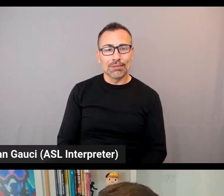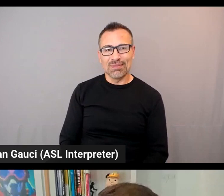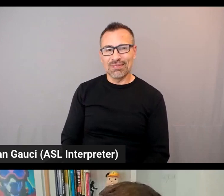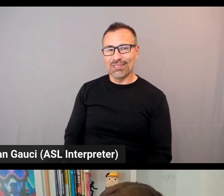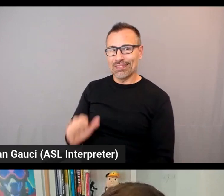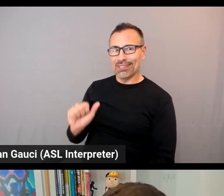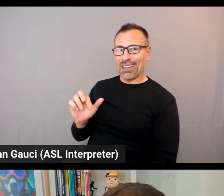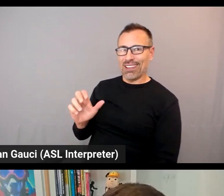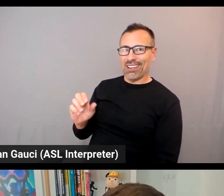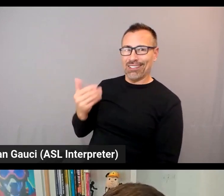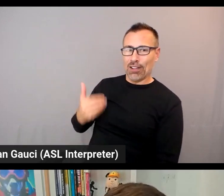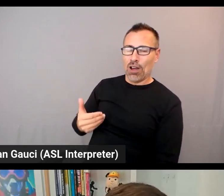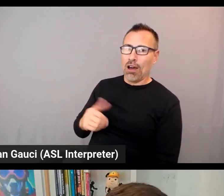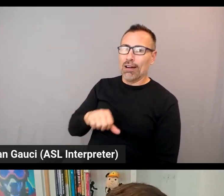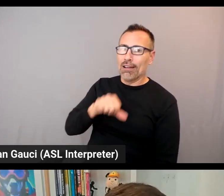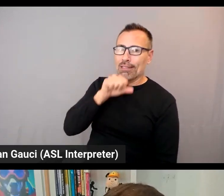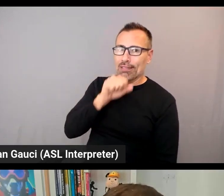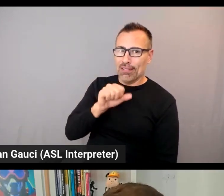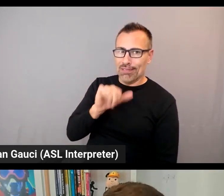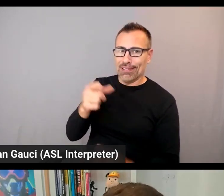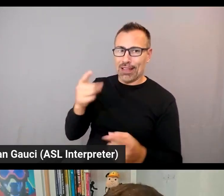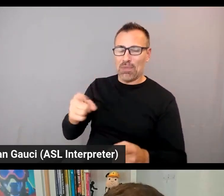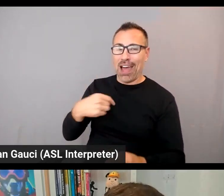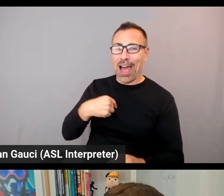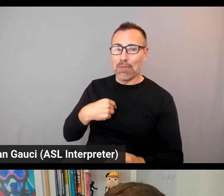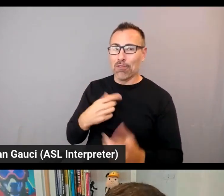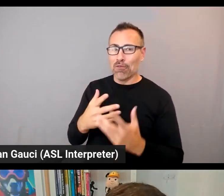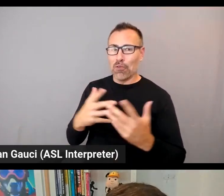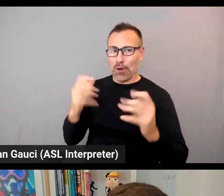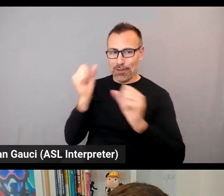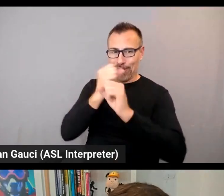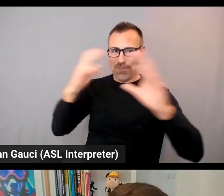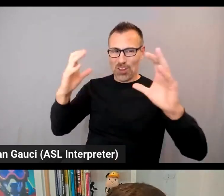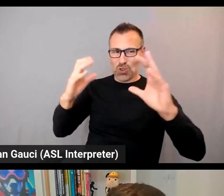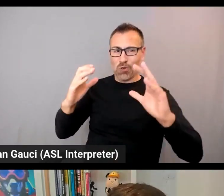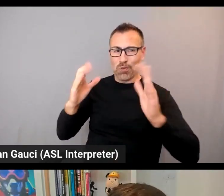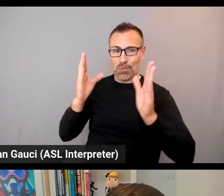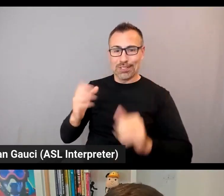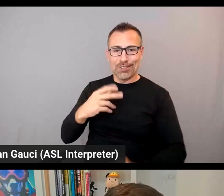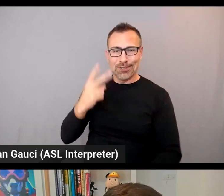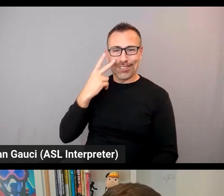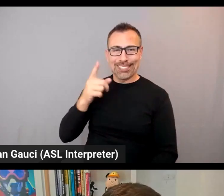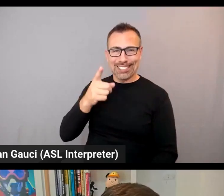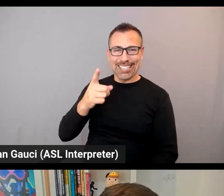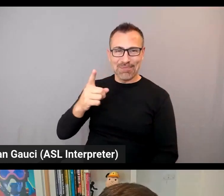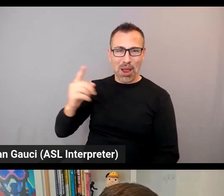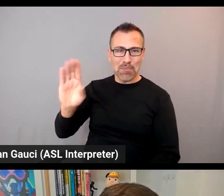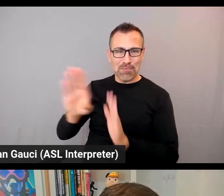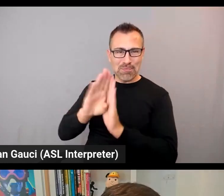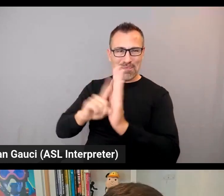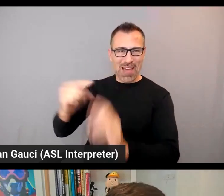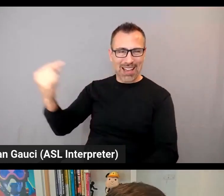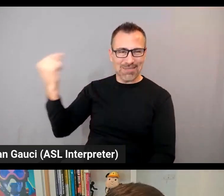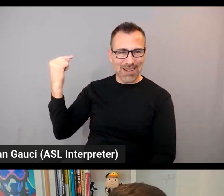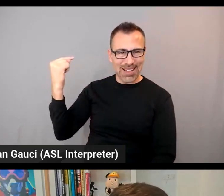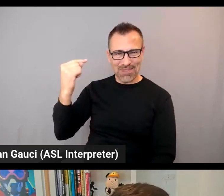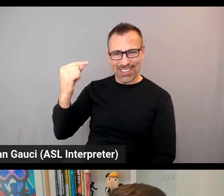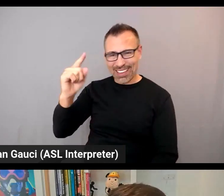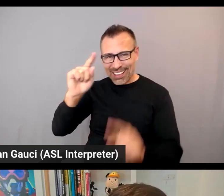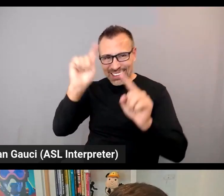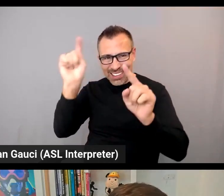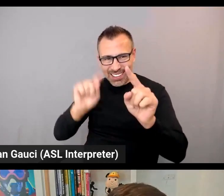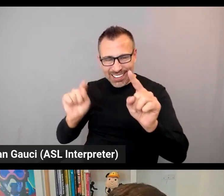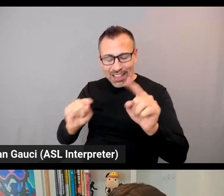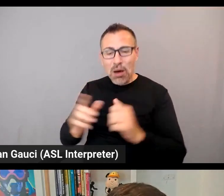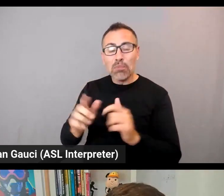person, as you can tell, a lot of things in my background. But the ability to see something and then maybe start to execute